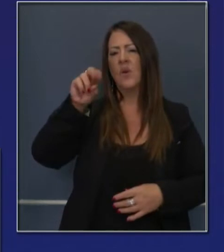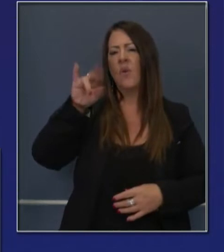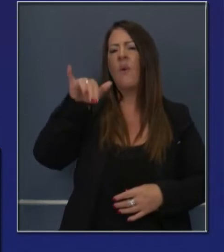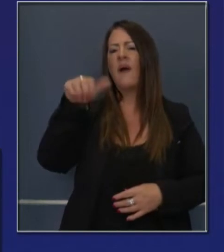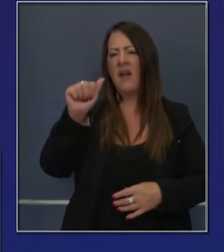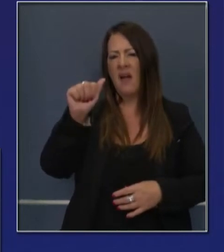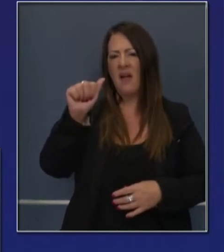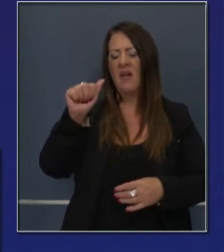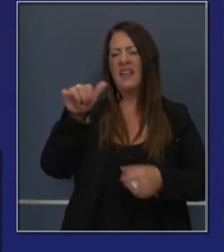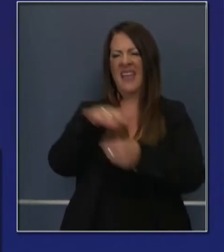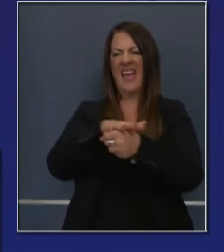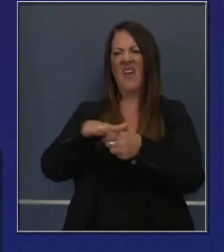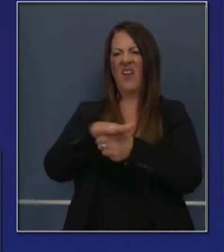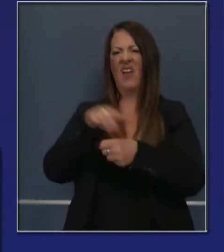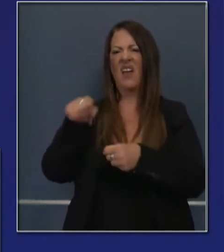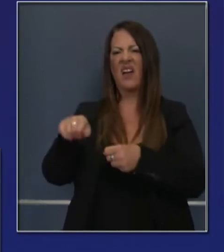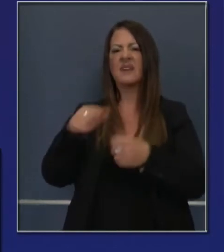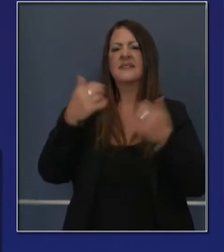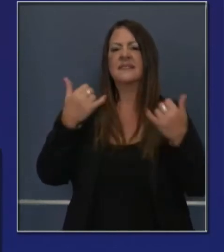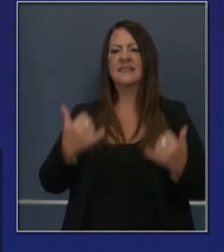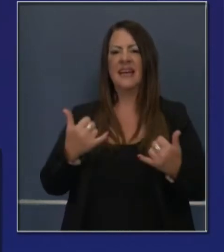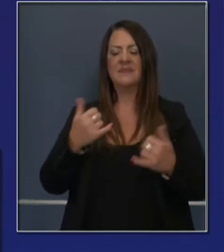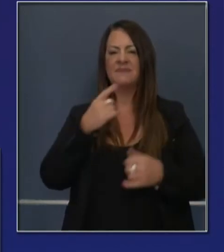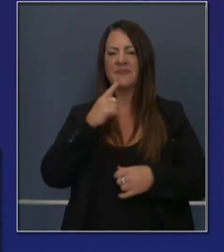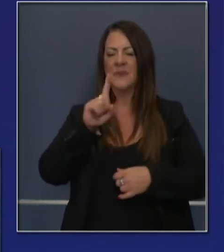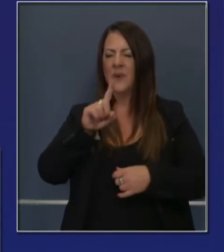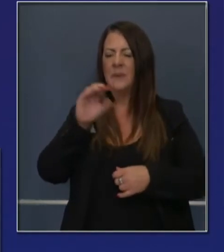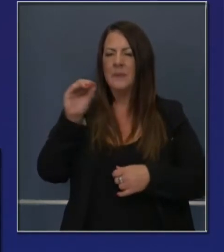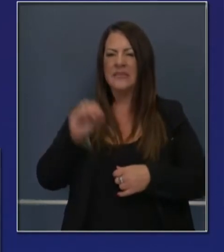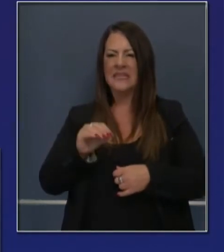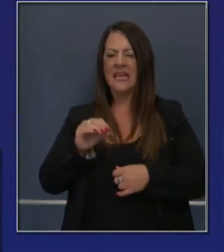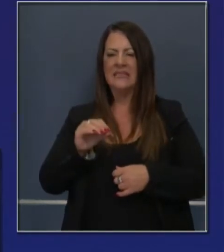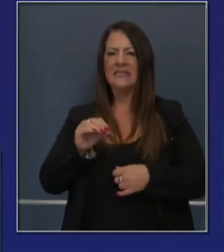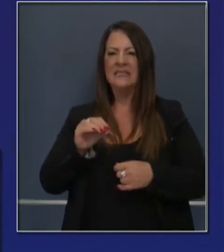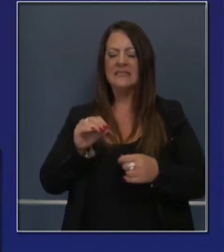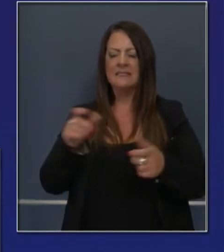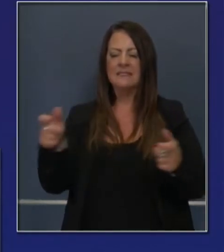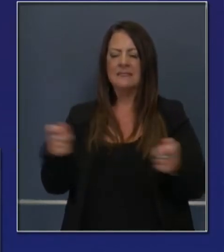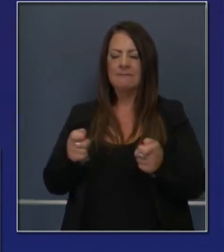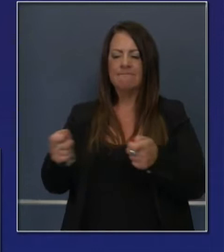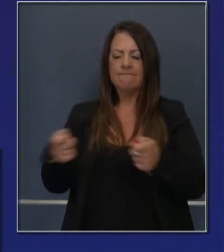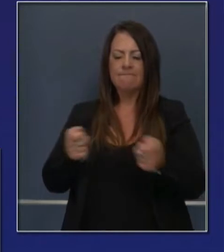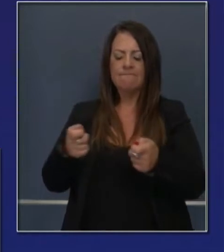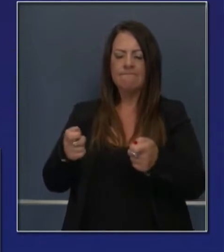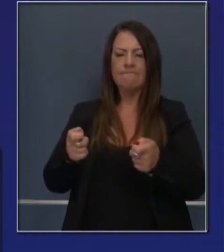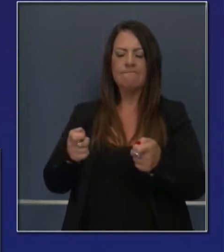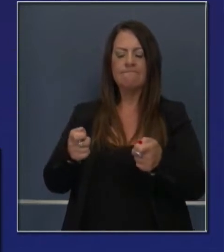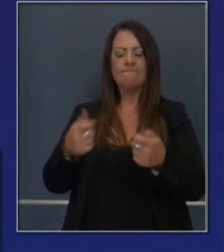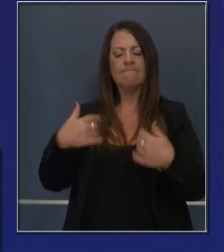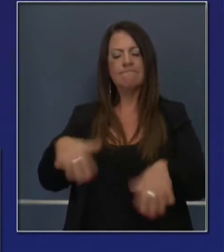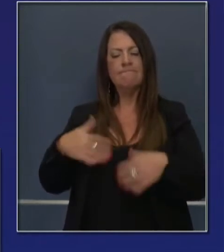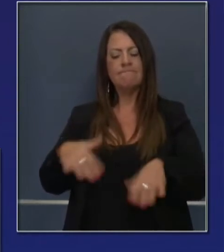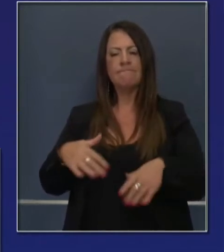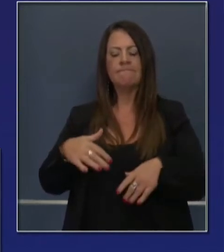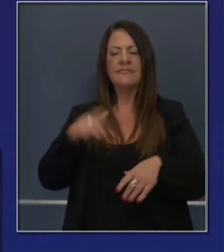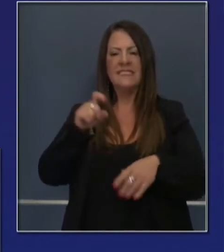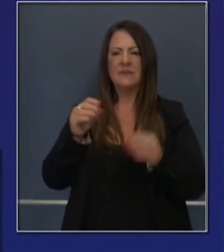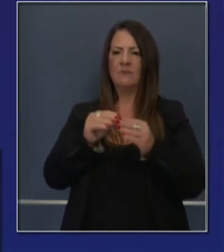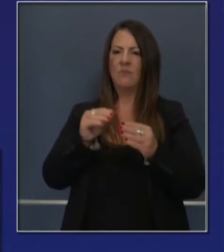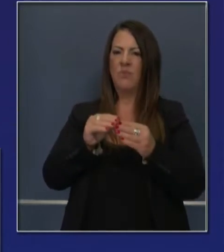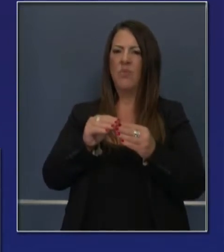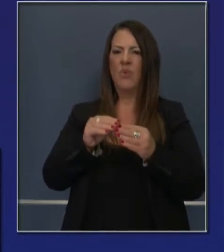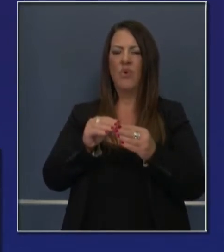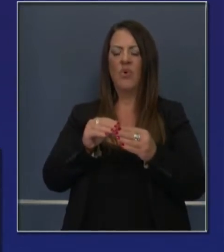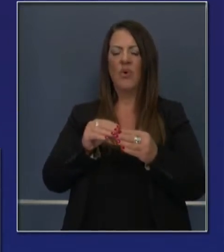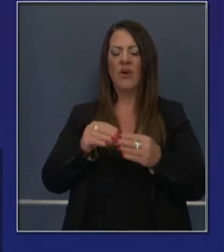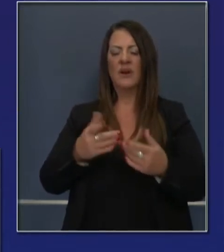containment. Now we are at 1%, but nonetheless, 1% is progress, but you can